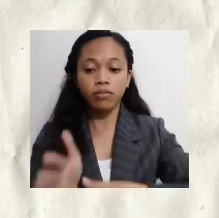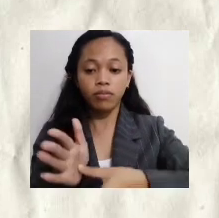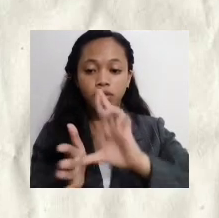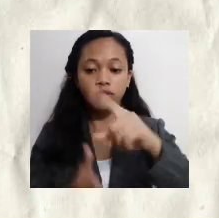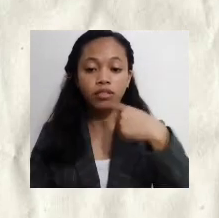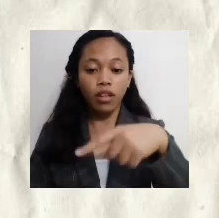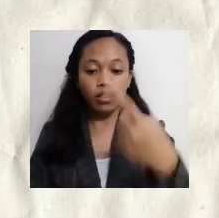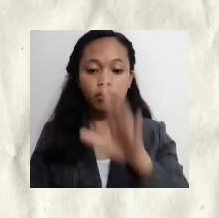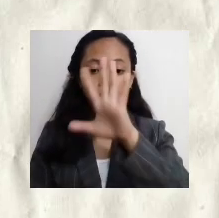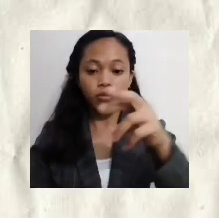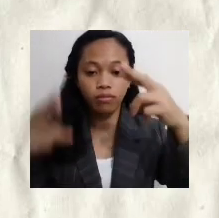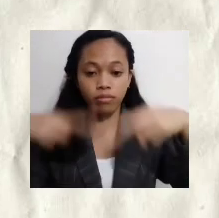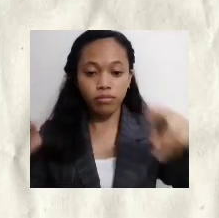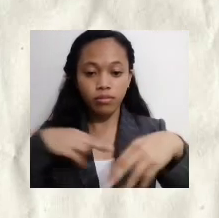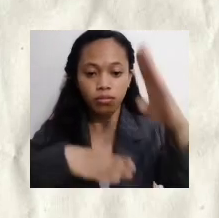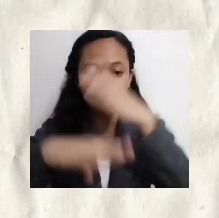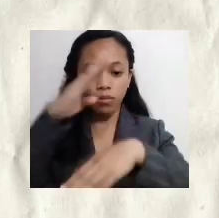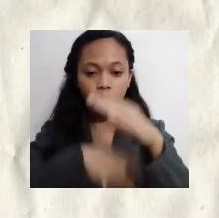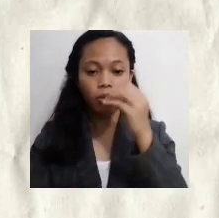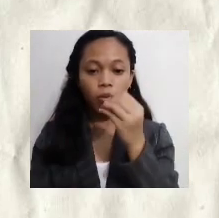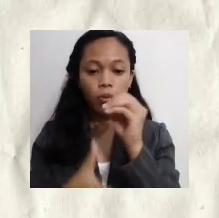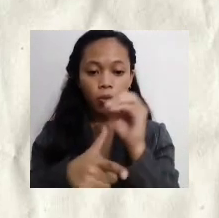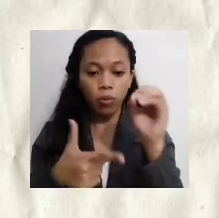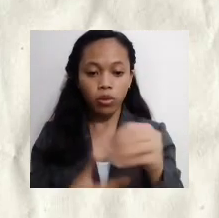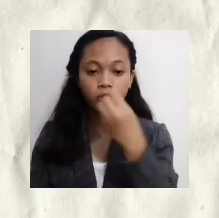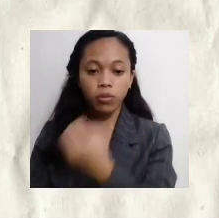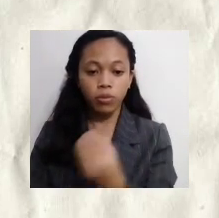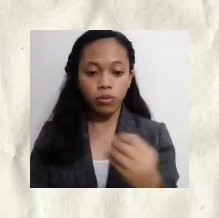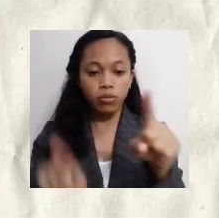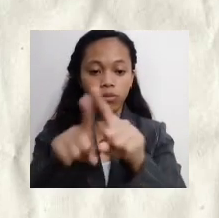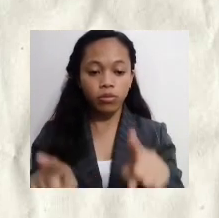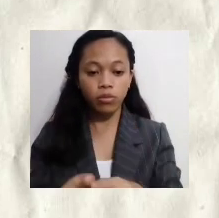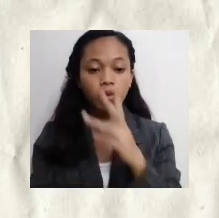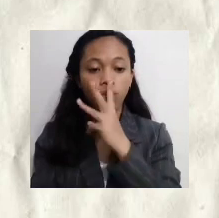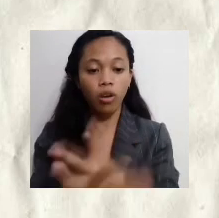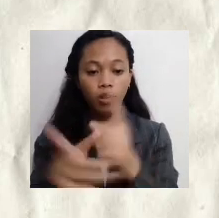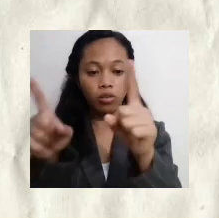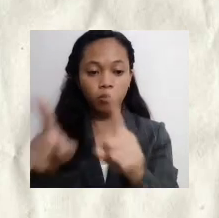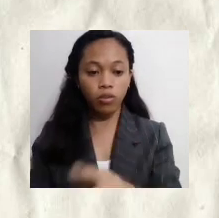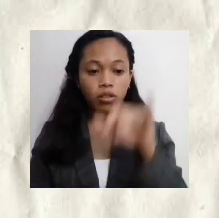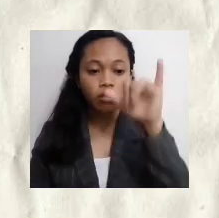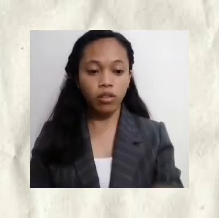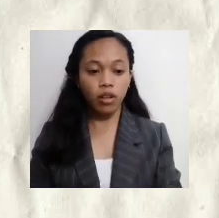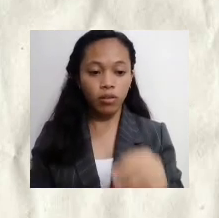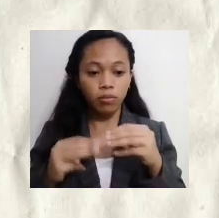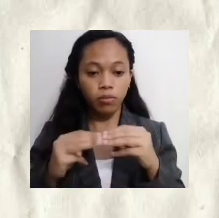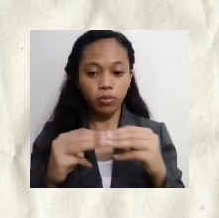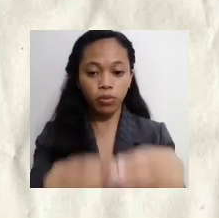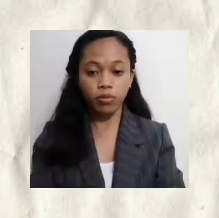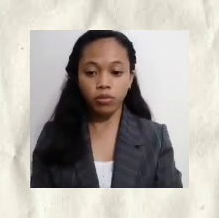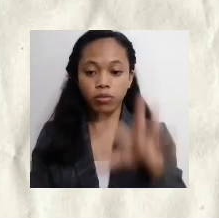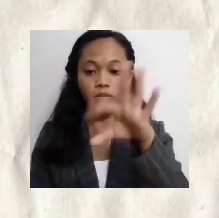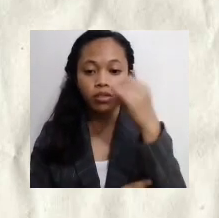paragraph. So the succeeding paragraph should explain whether your study supports or rejects the